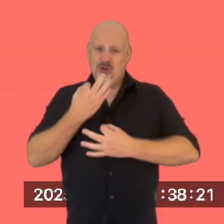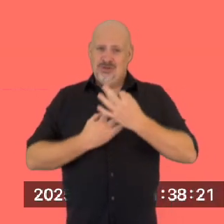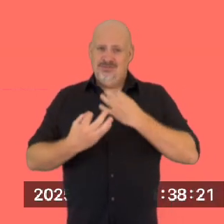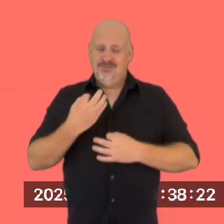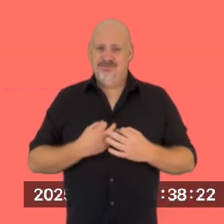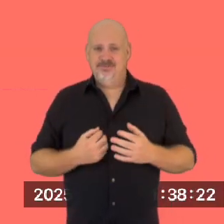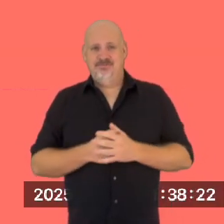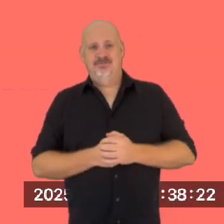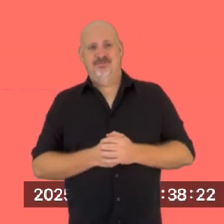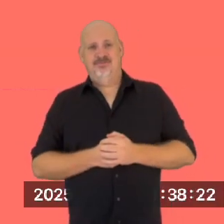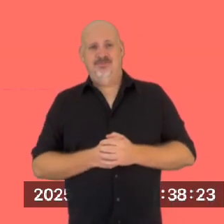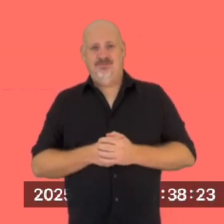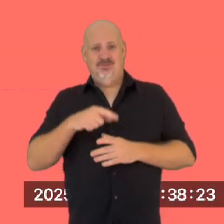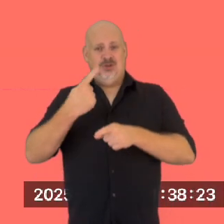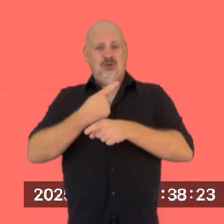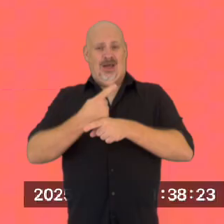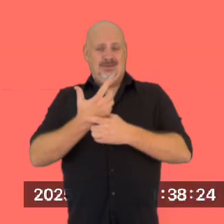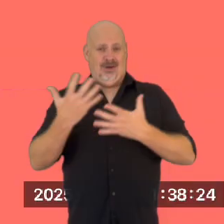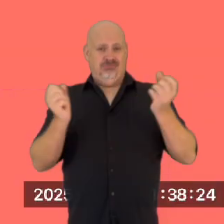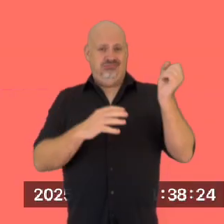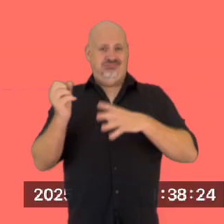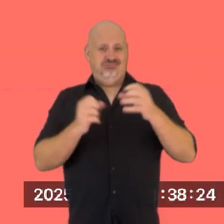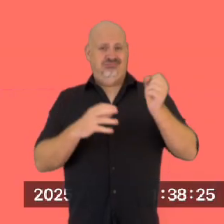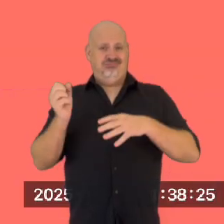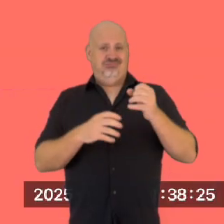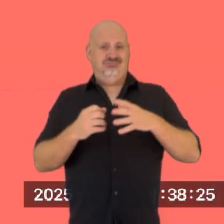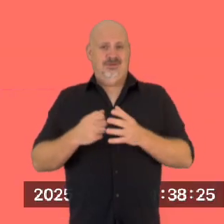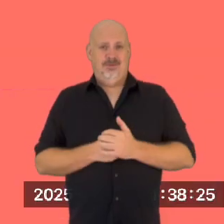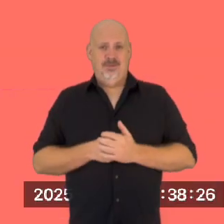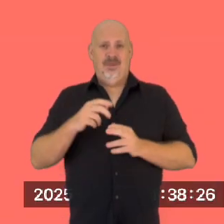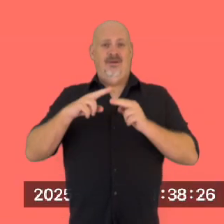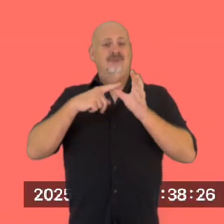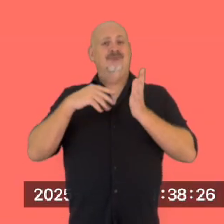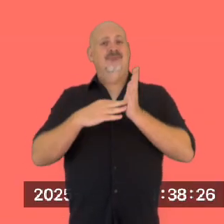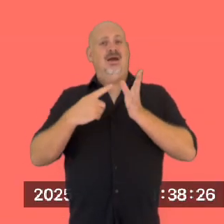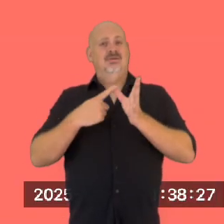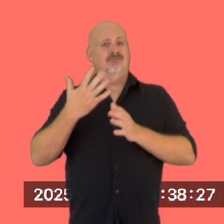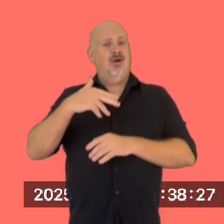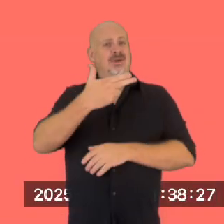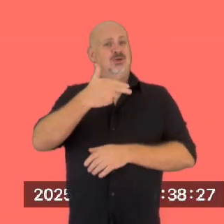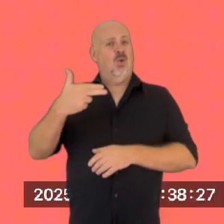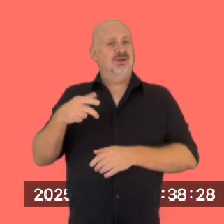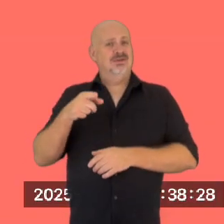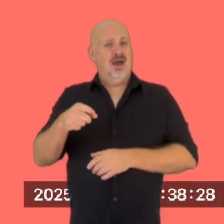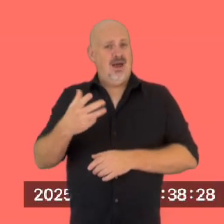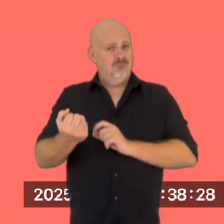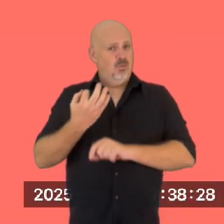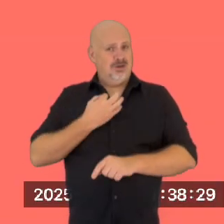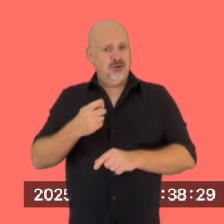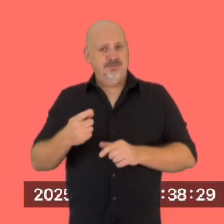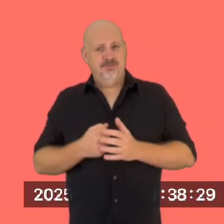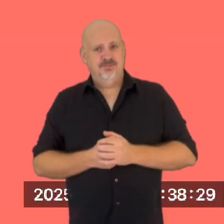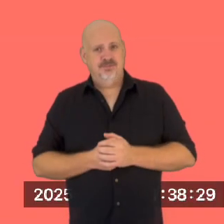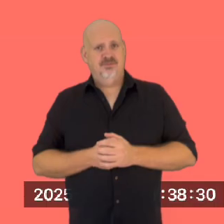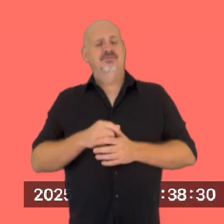so much. We've got so many questions. Everyone is buzzing in the chat. We have a question